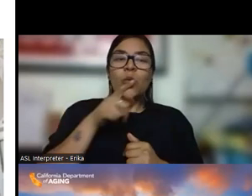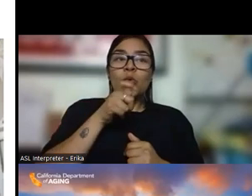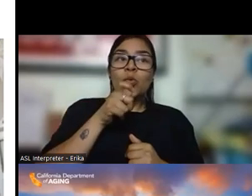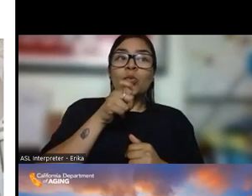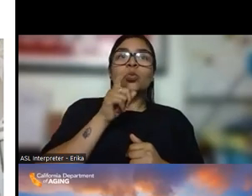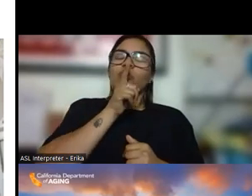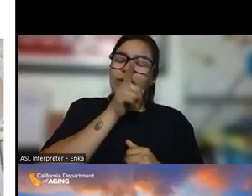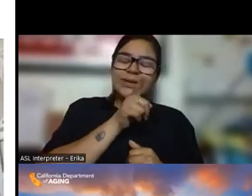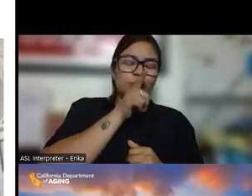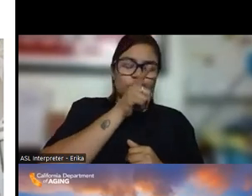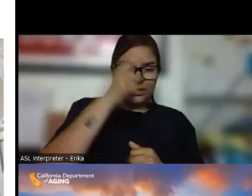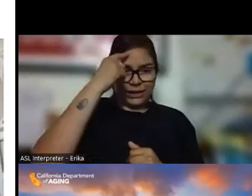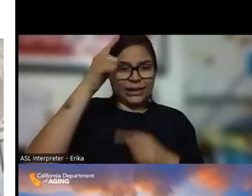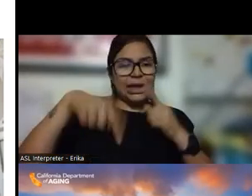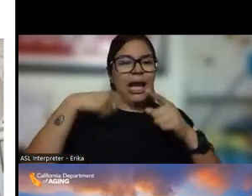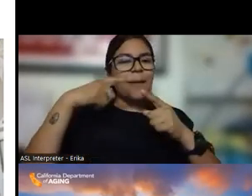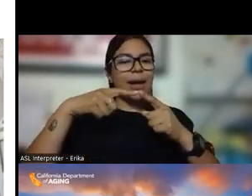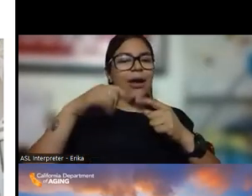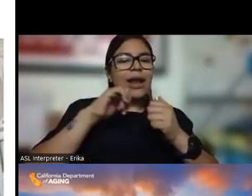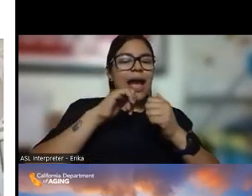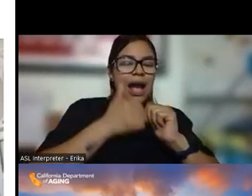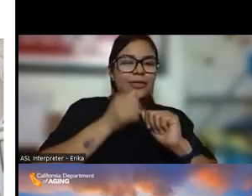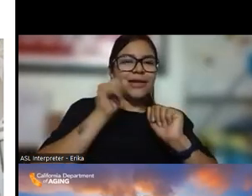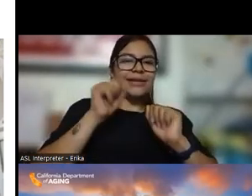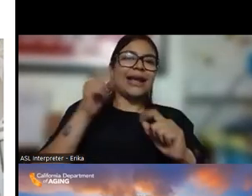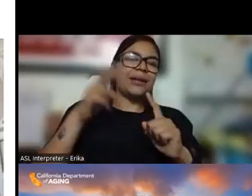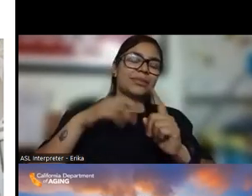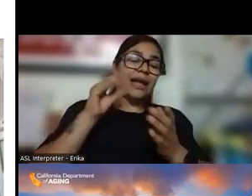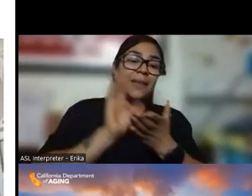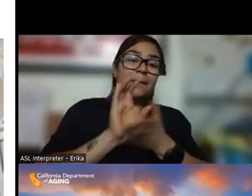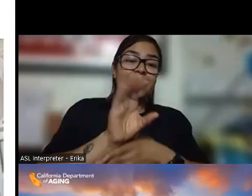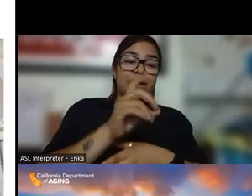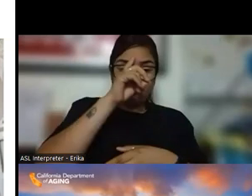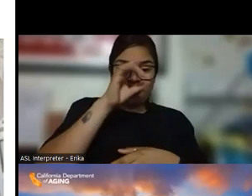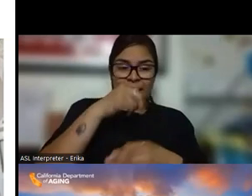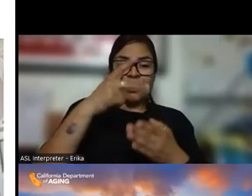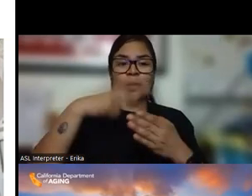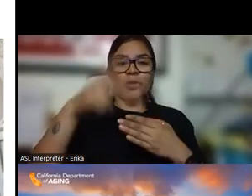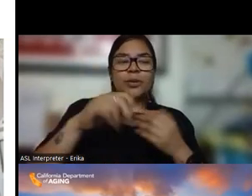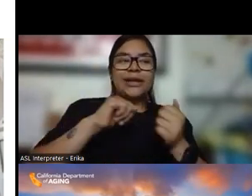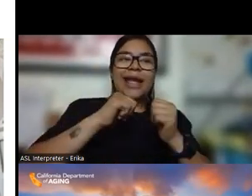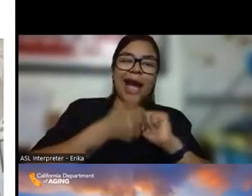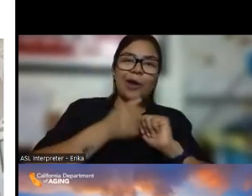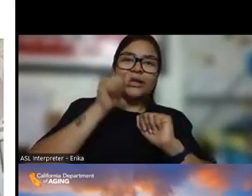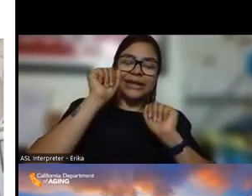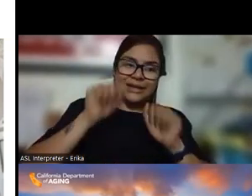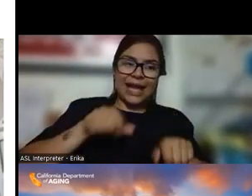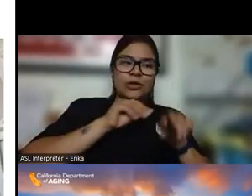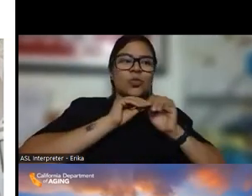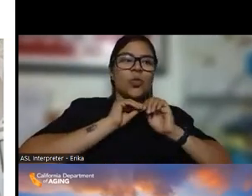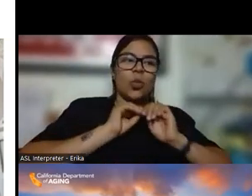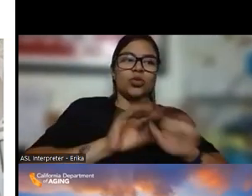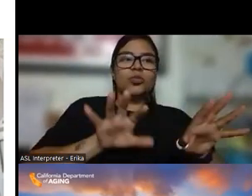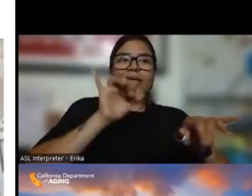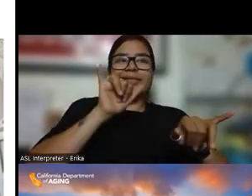through how they're applying the equity lens to their work, how they're doing that community outreach to really reach folks who had not often been